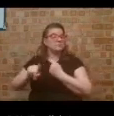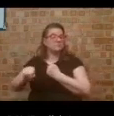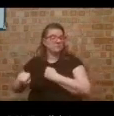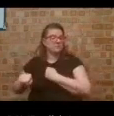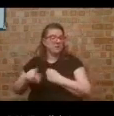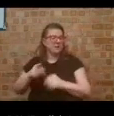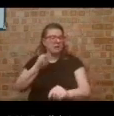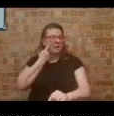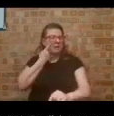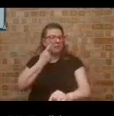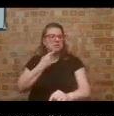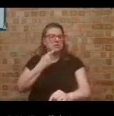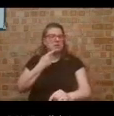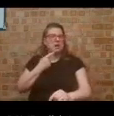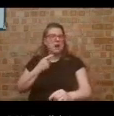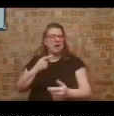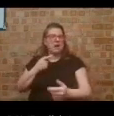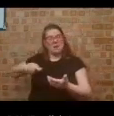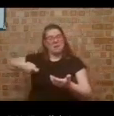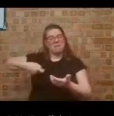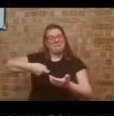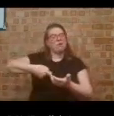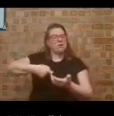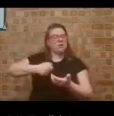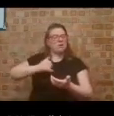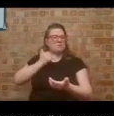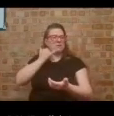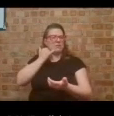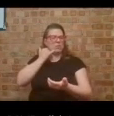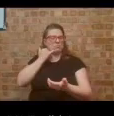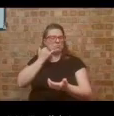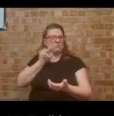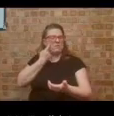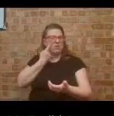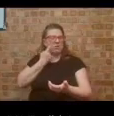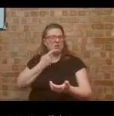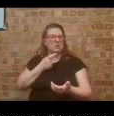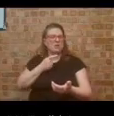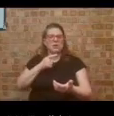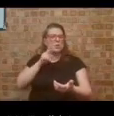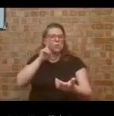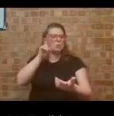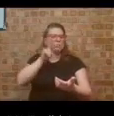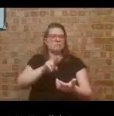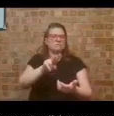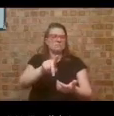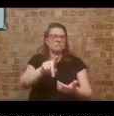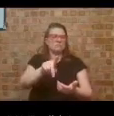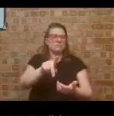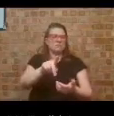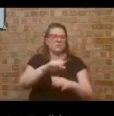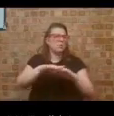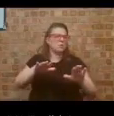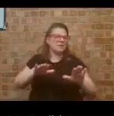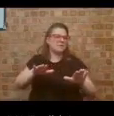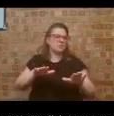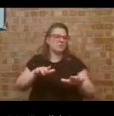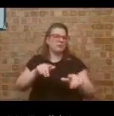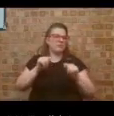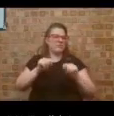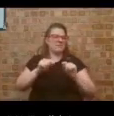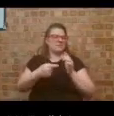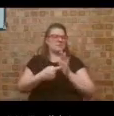I'll just quickly plug my phone back in. You won't be able to see the screen. You won't need to for the purposes of